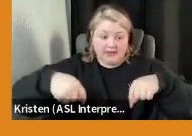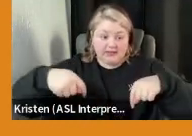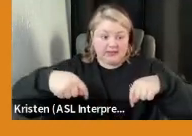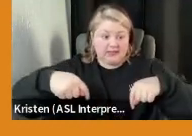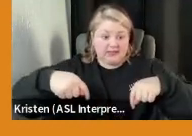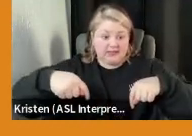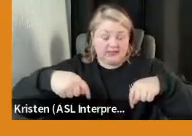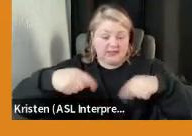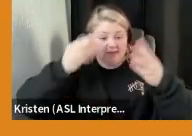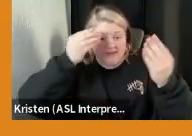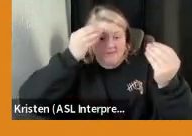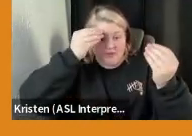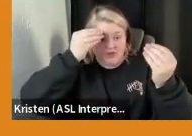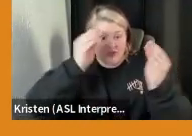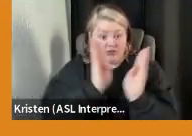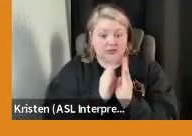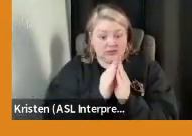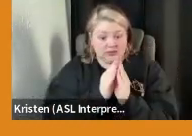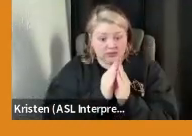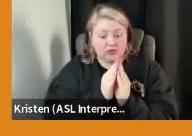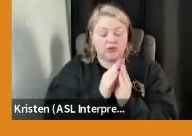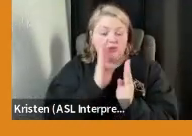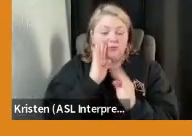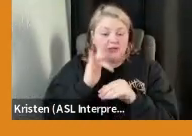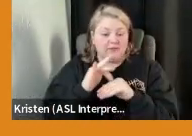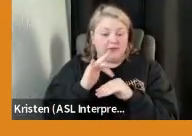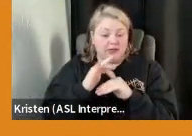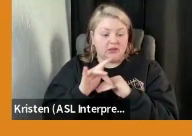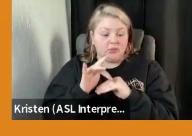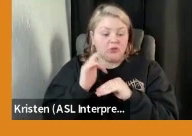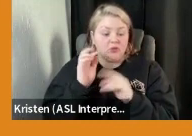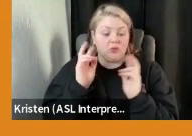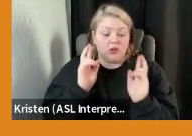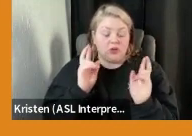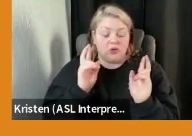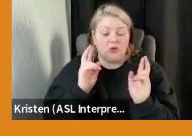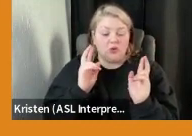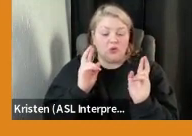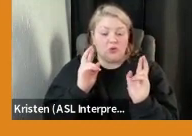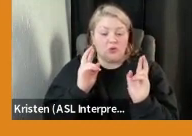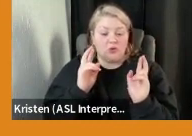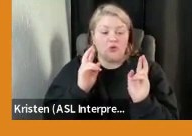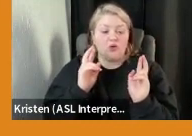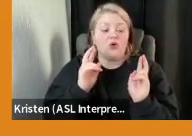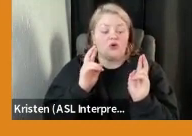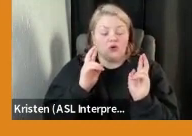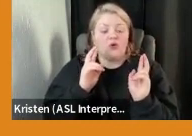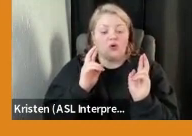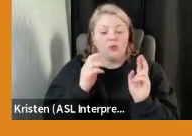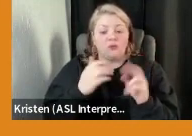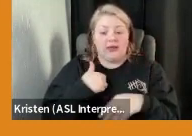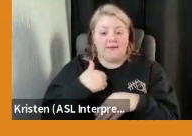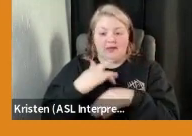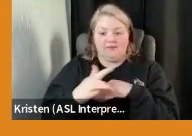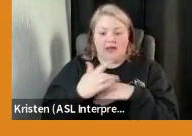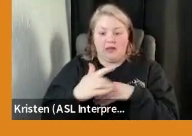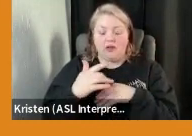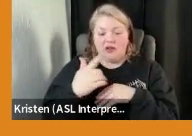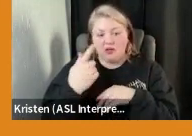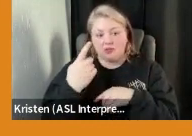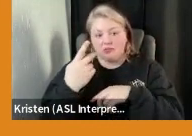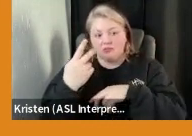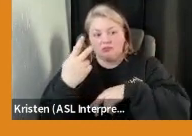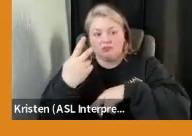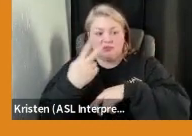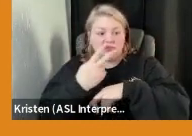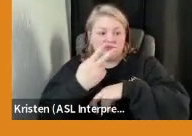info session is available, or should we check periodically? We are hoping to have that up within 1 to 3 business days after today's session, and the